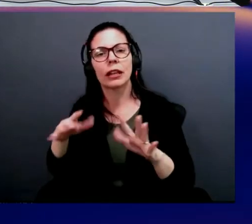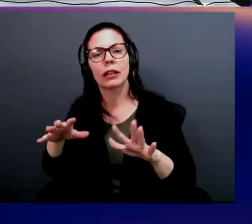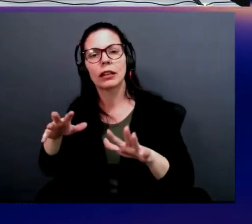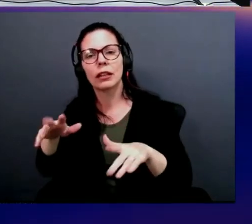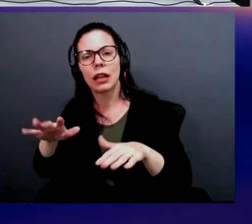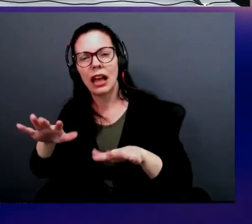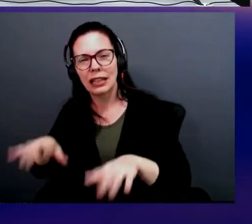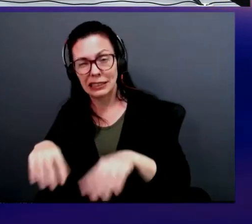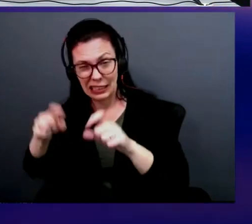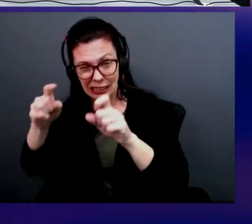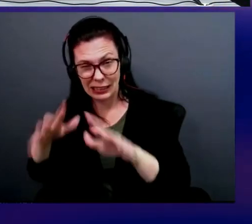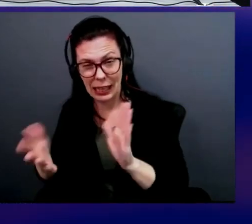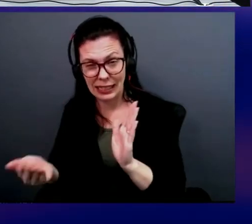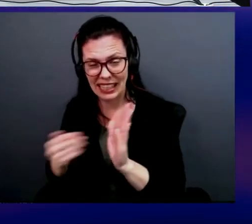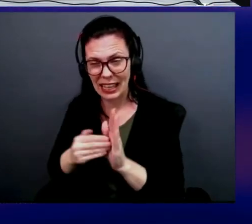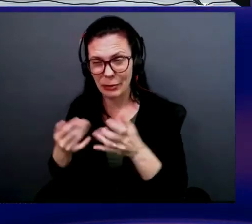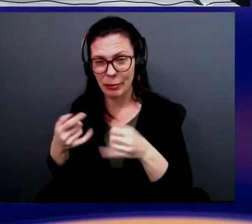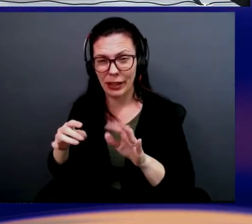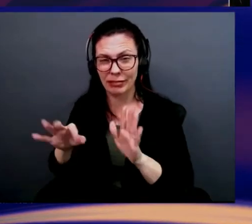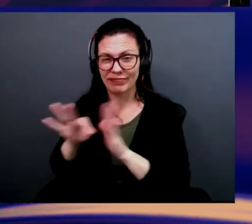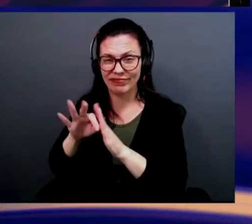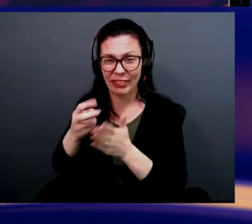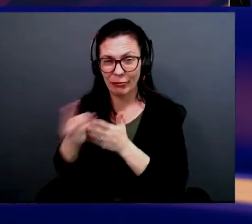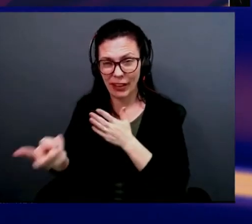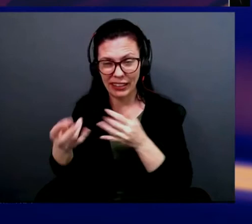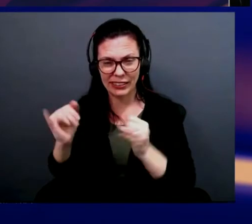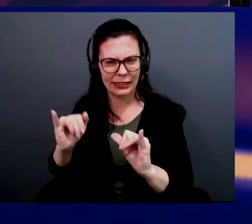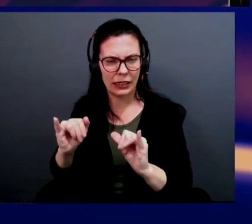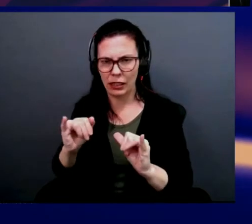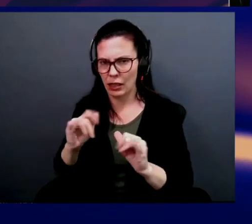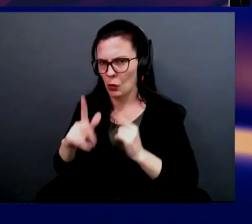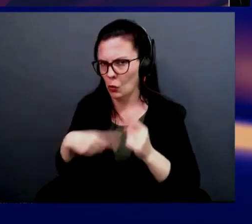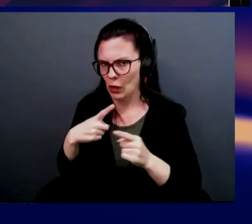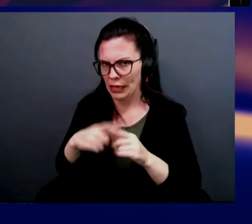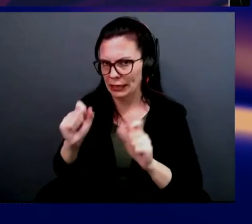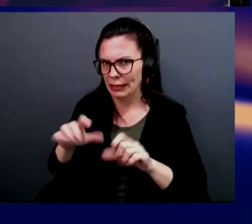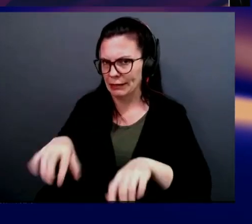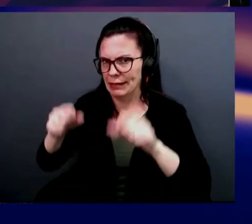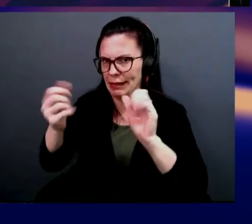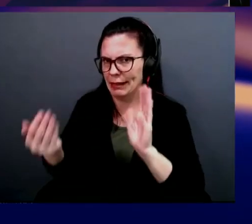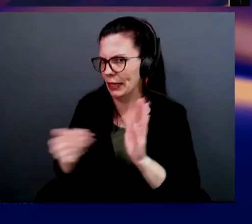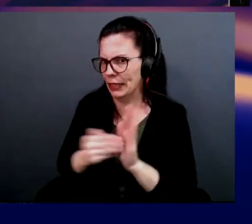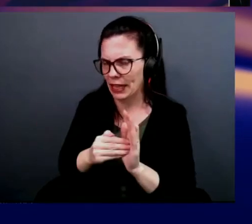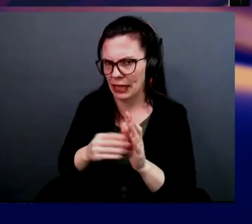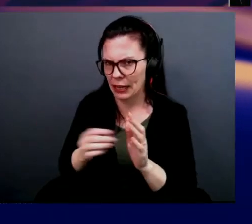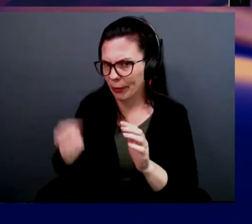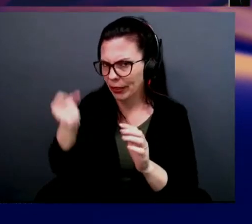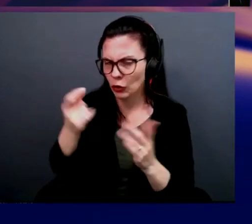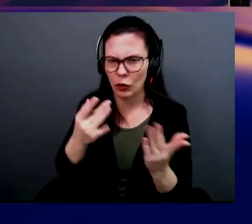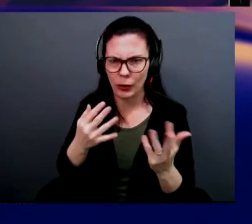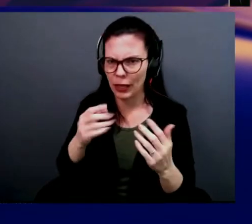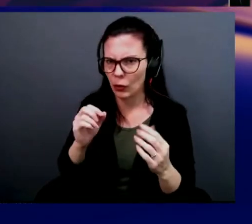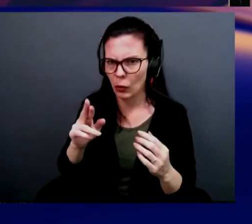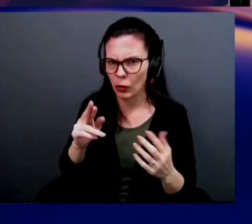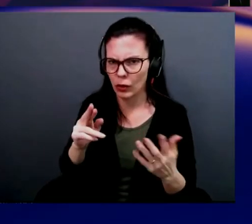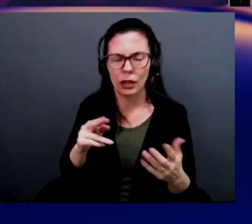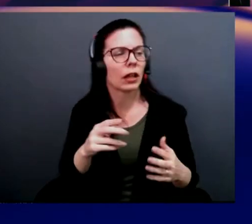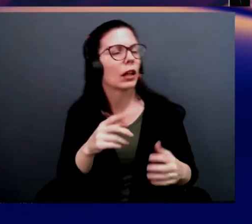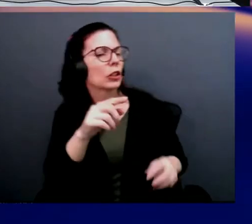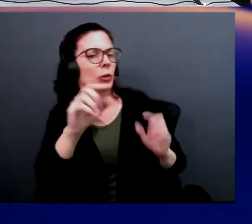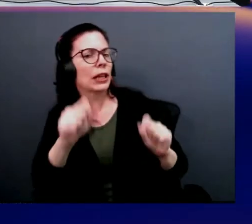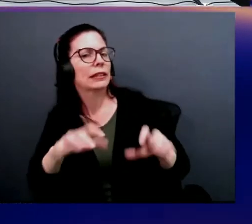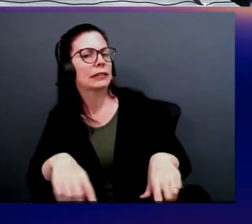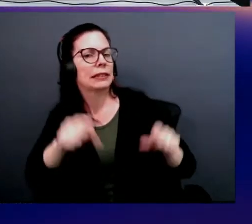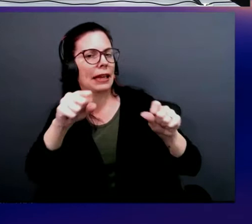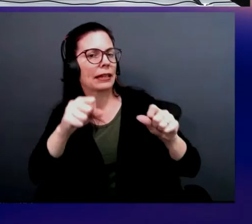can I retake it? Is there a limit? Can I do it immediately? So you can retake it as many times as you want. The only thing we ask is that